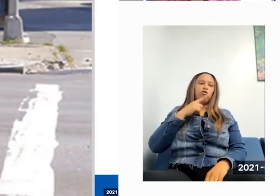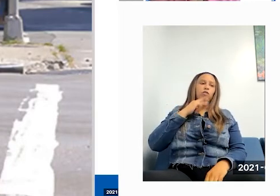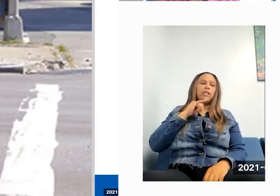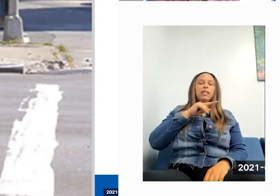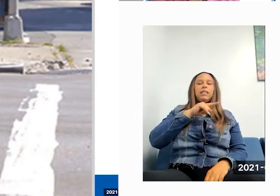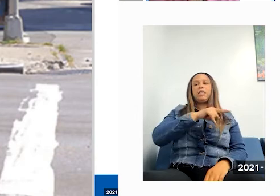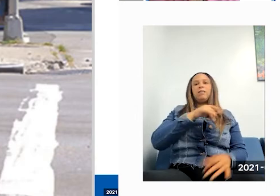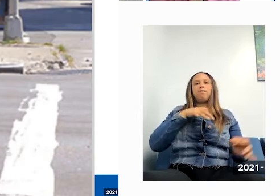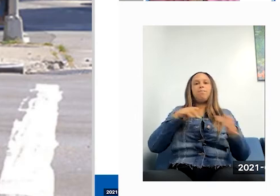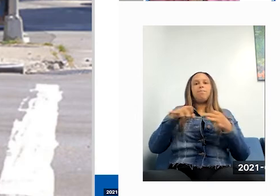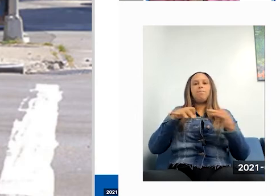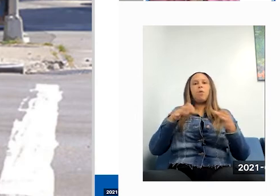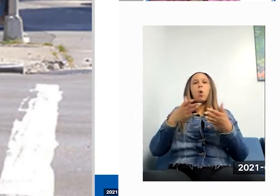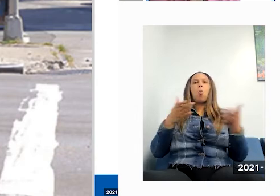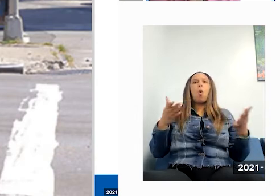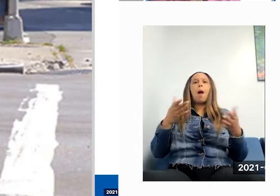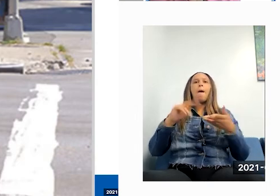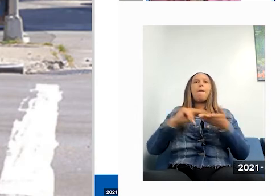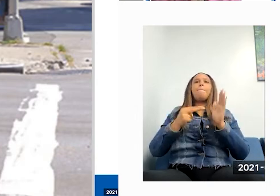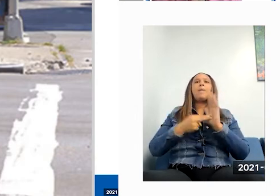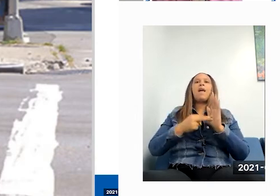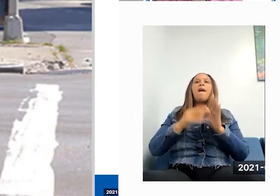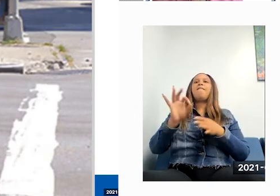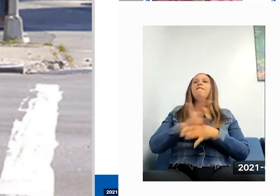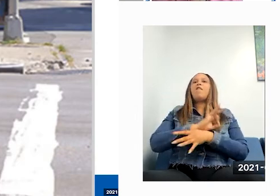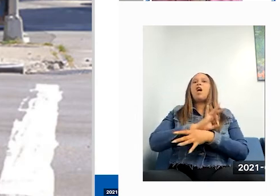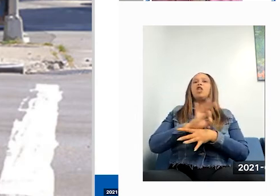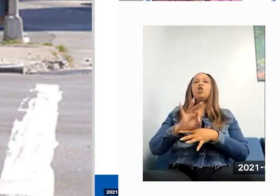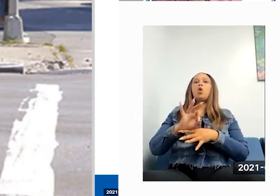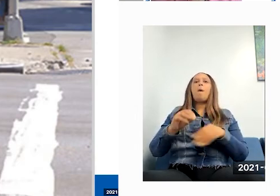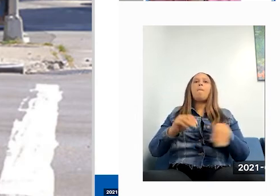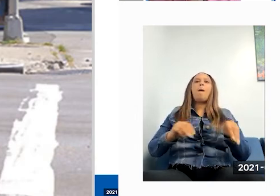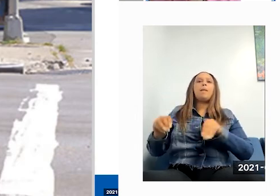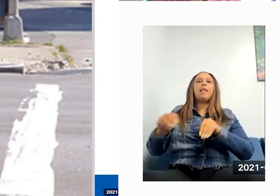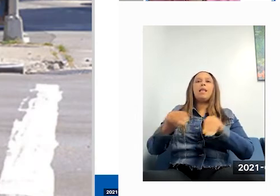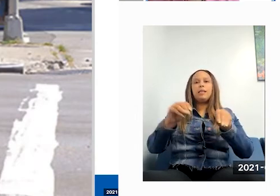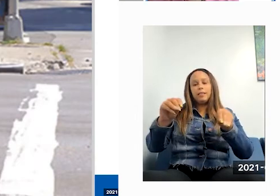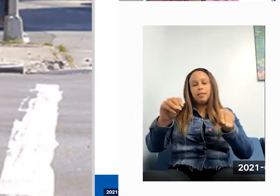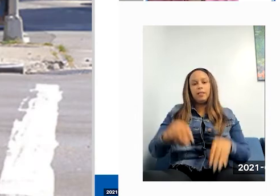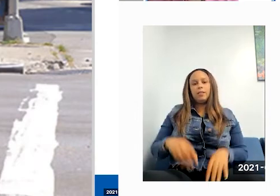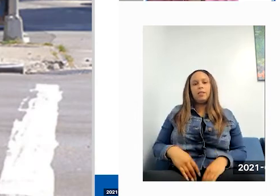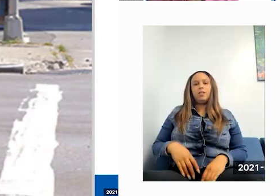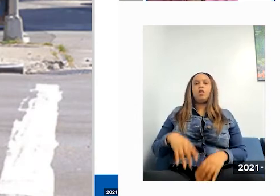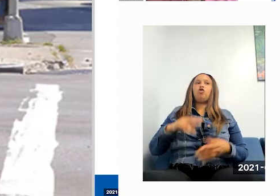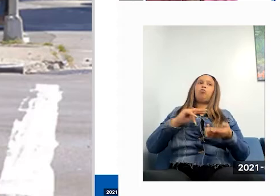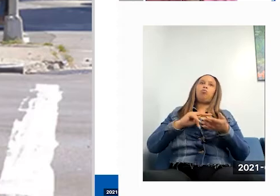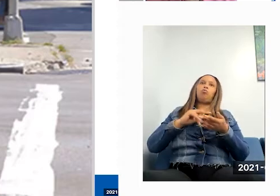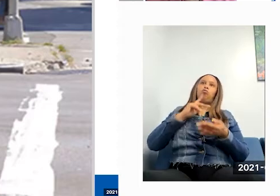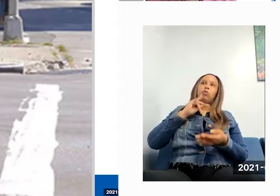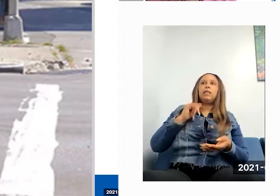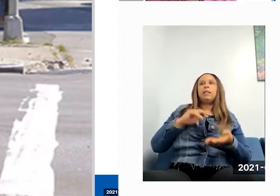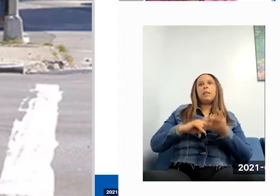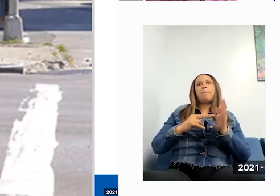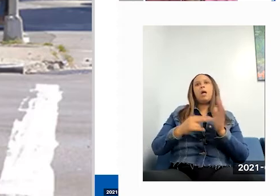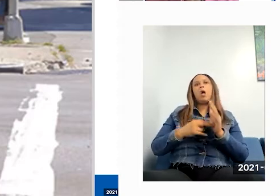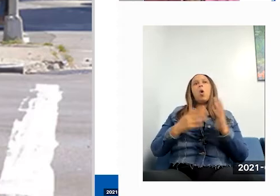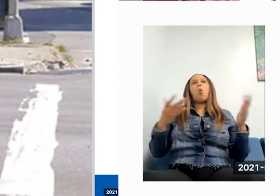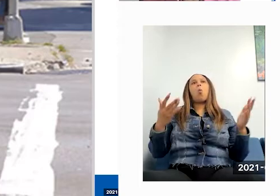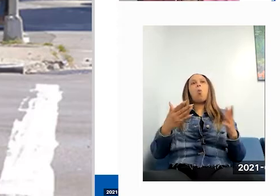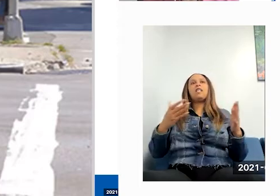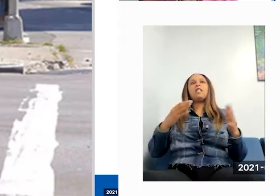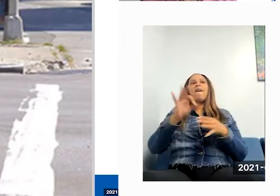what's functional mobility. And in this particular case, it's what's functional